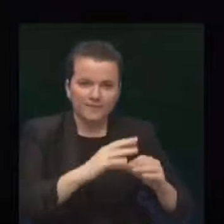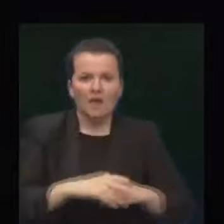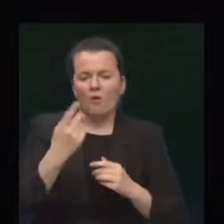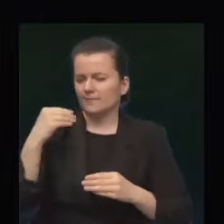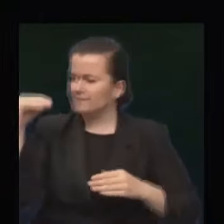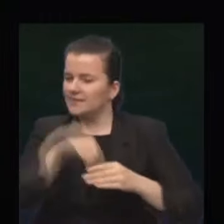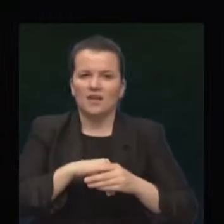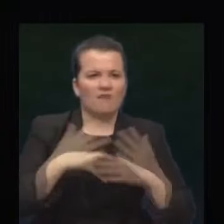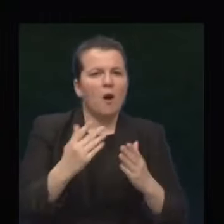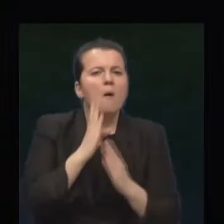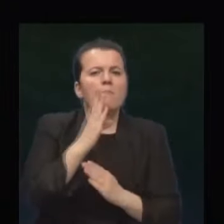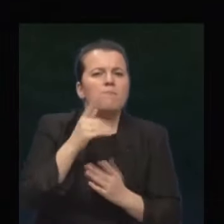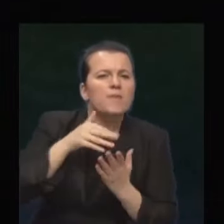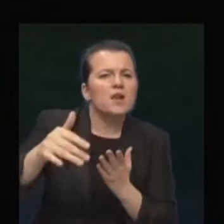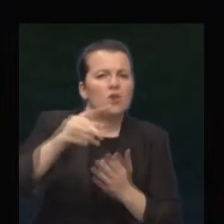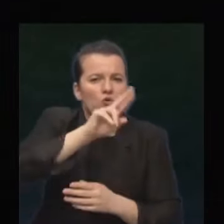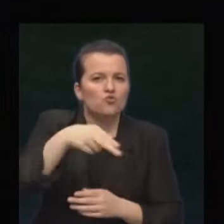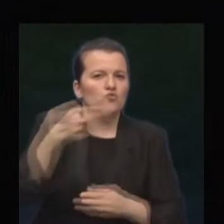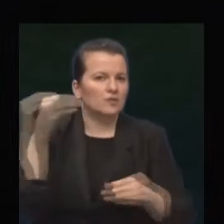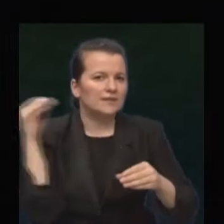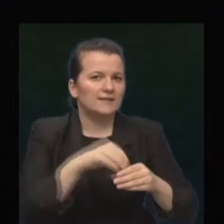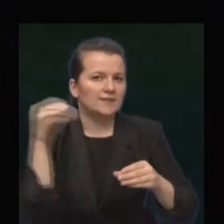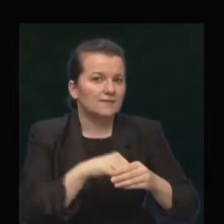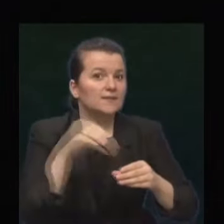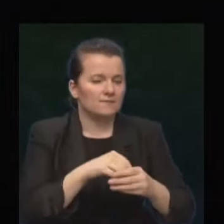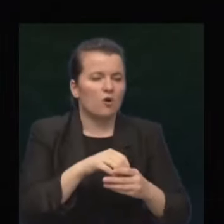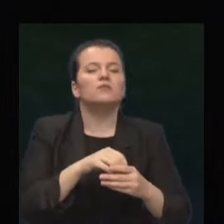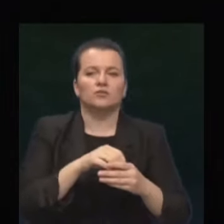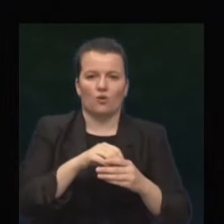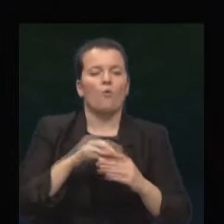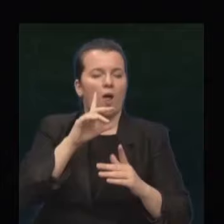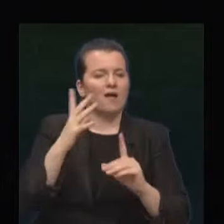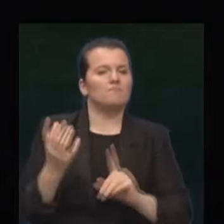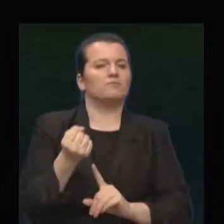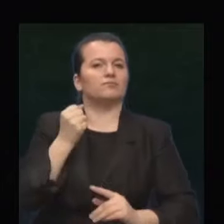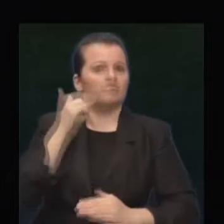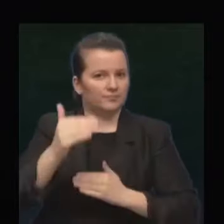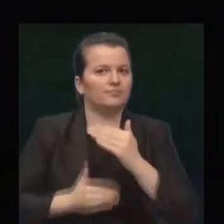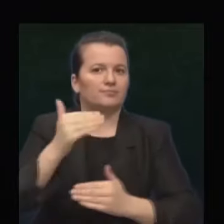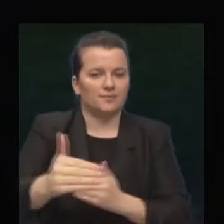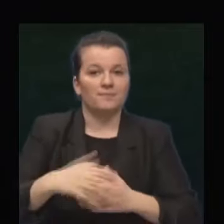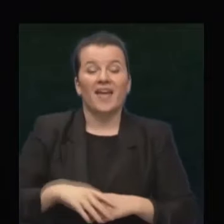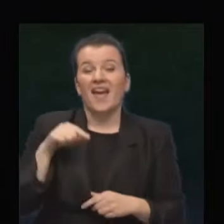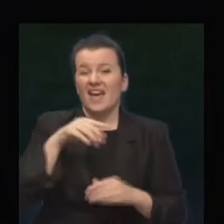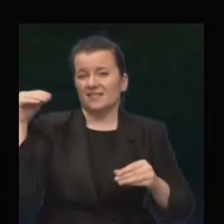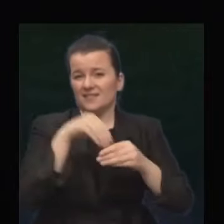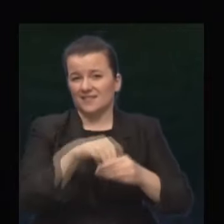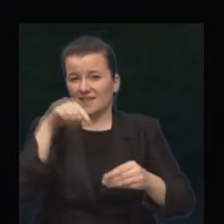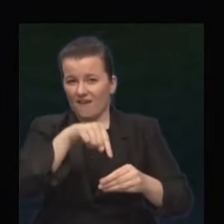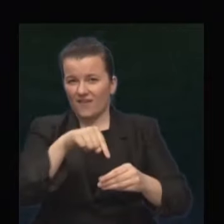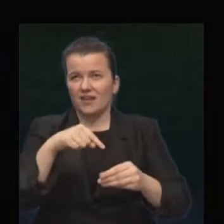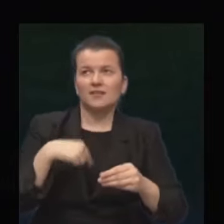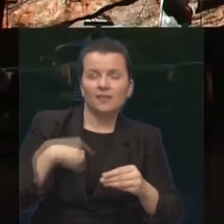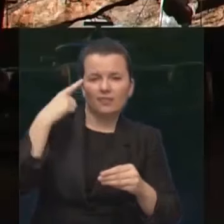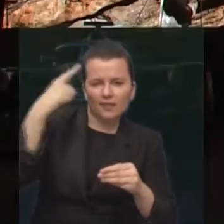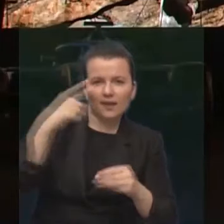able to achieve this ahead of schedule. We will be able to do this by year's end, 2021, instead